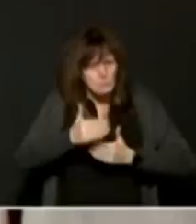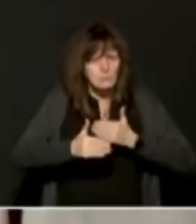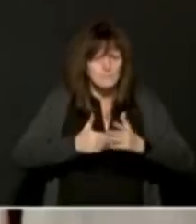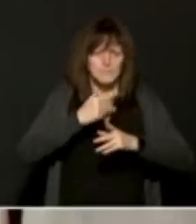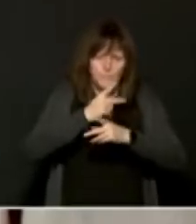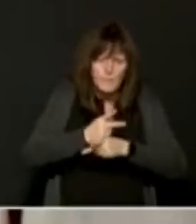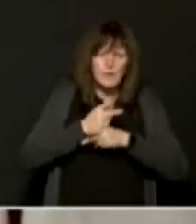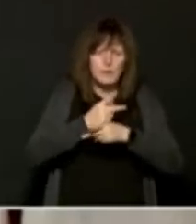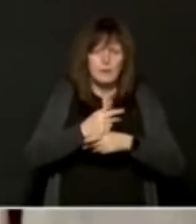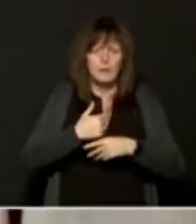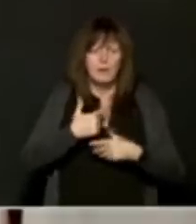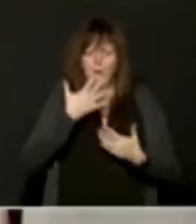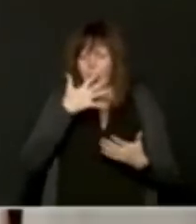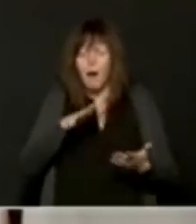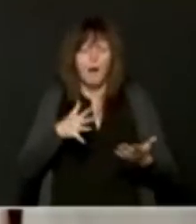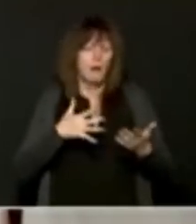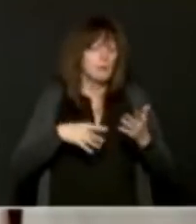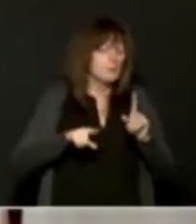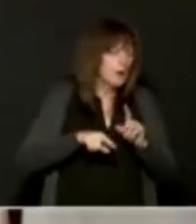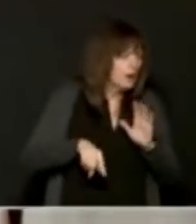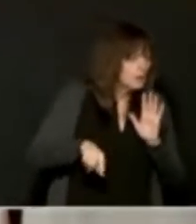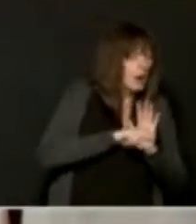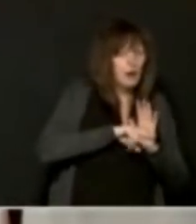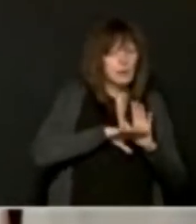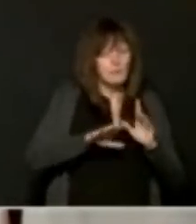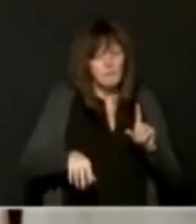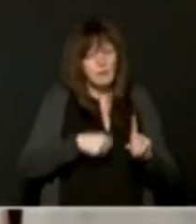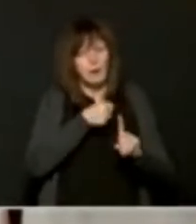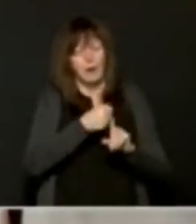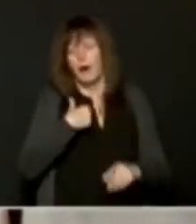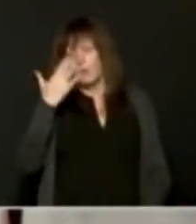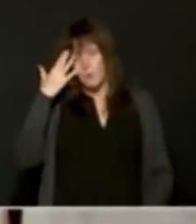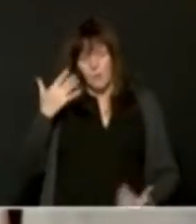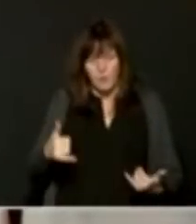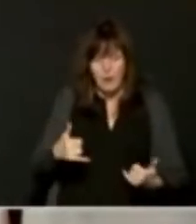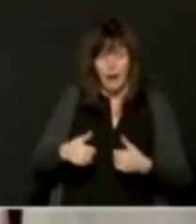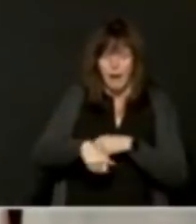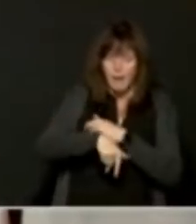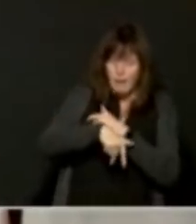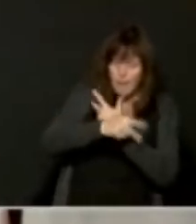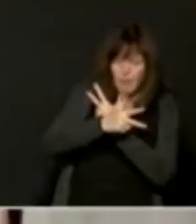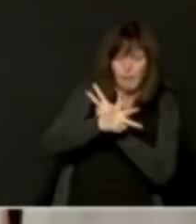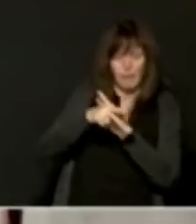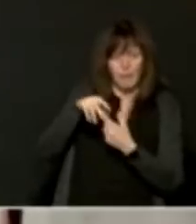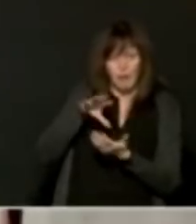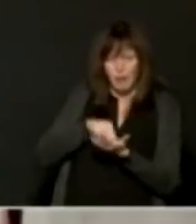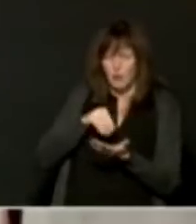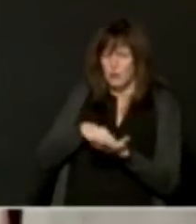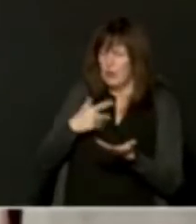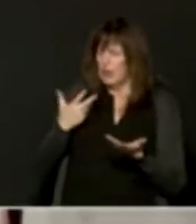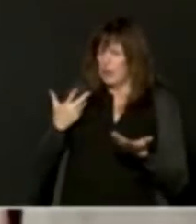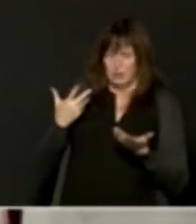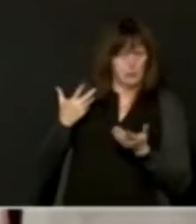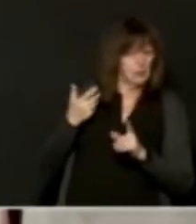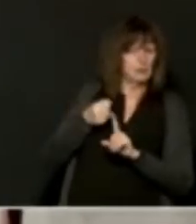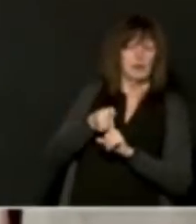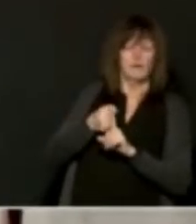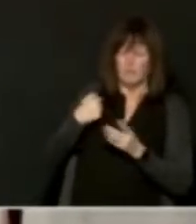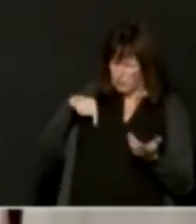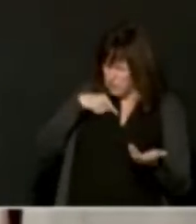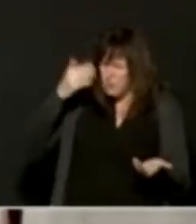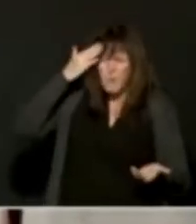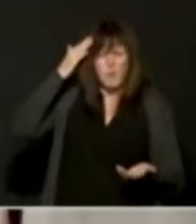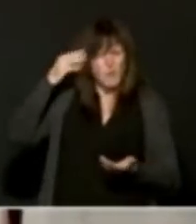impacts that closure of in-class teaching is having on children. So it's very much an item of monitoring and